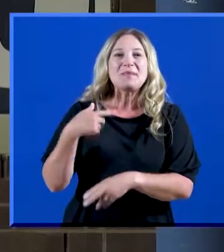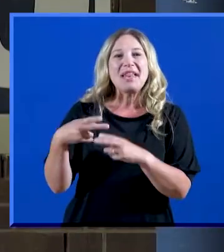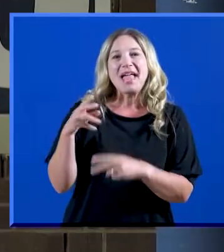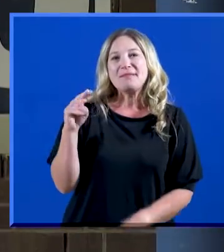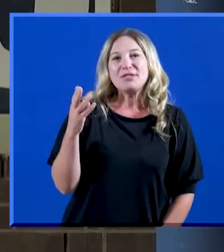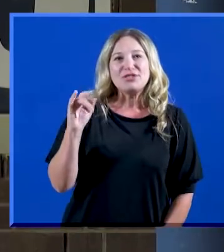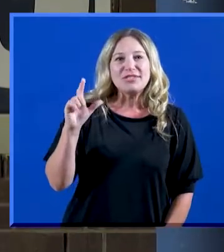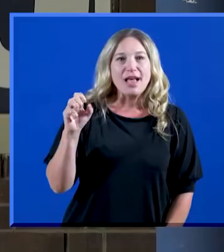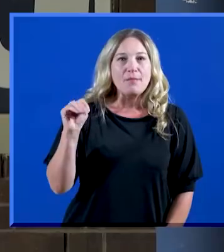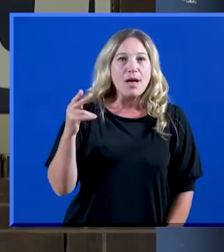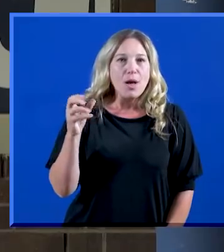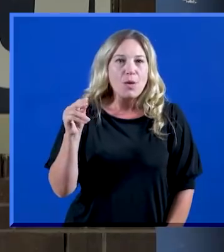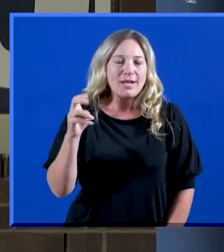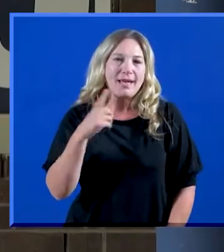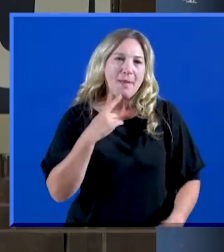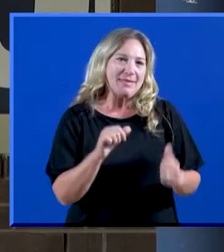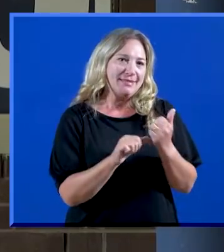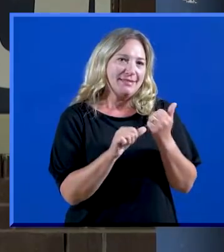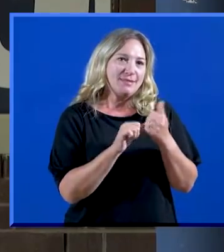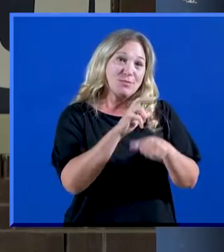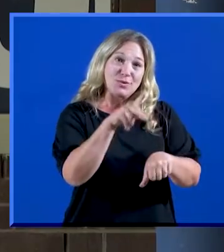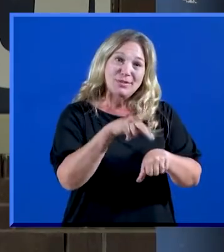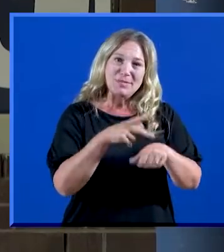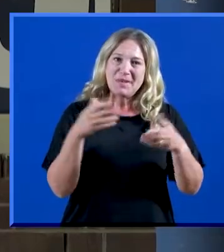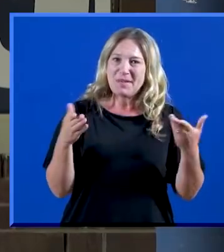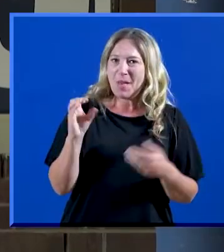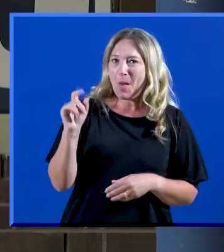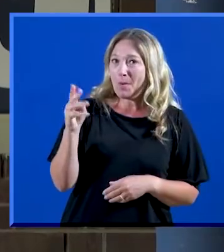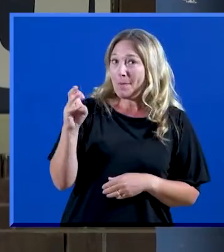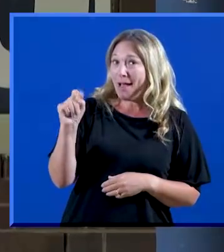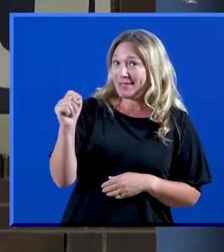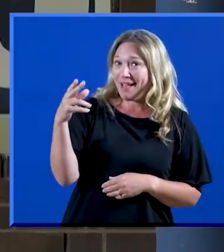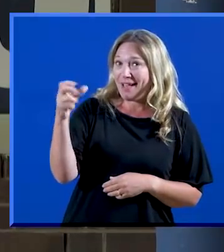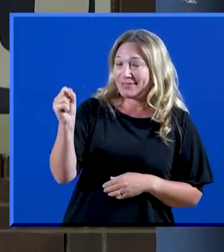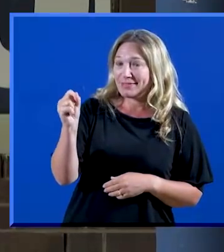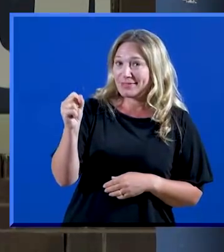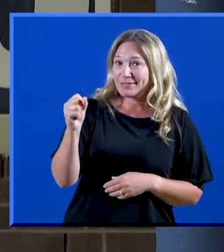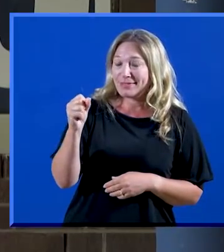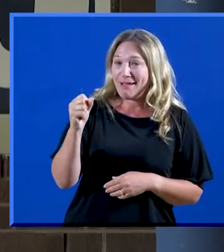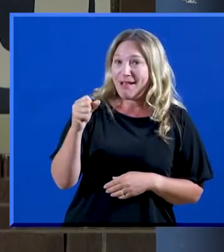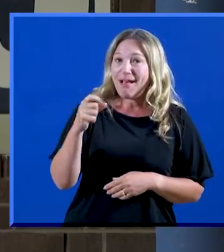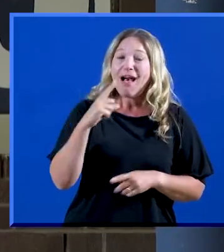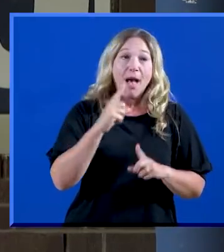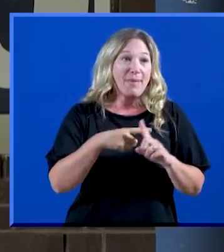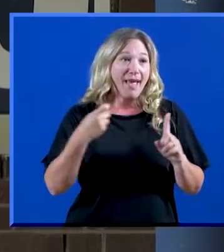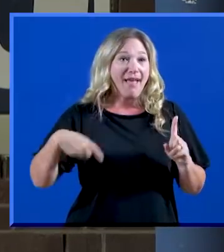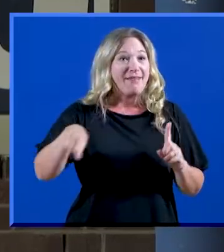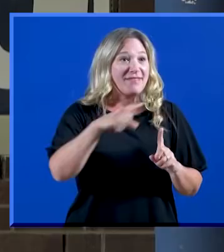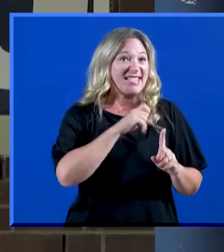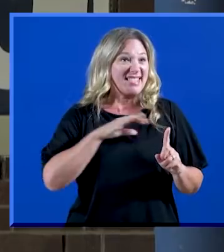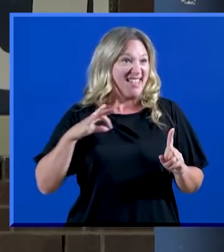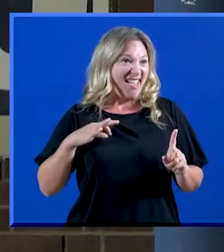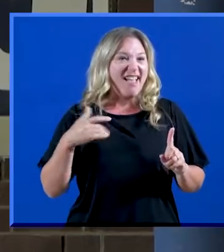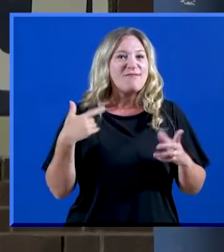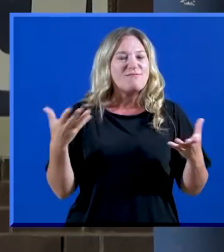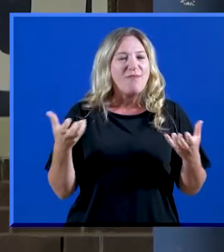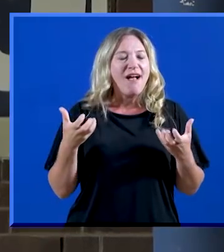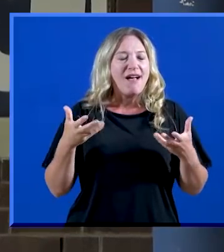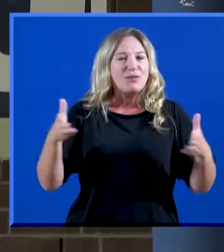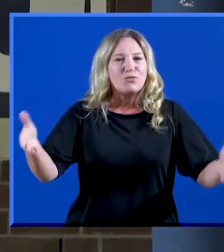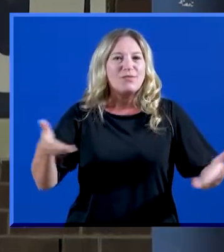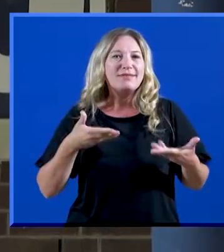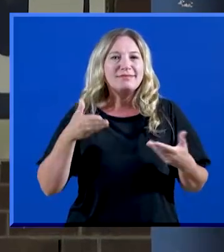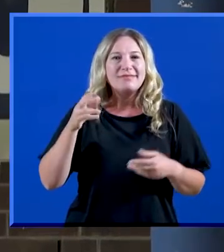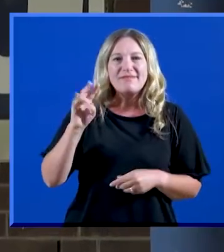Good afternoon. My name is Michelle Mahoney, Assistant Principal at Oakmont High School. On behalf of the Oakmont staff, I would like